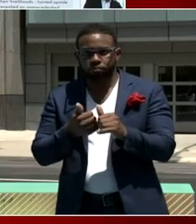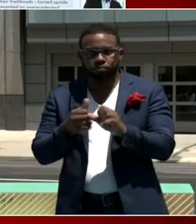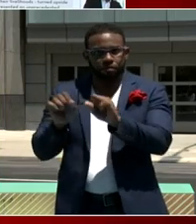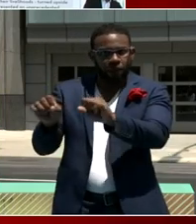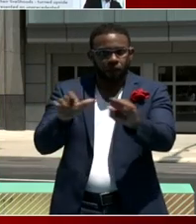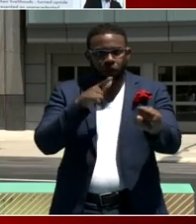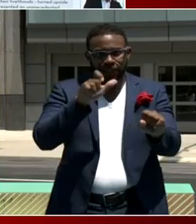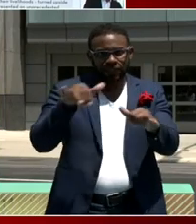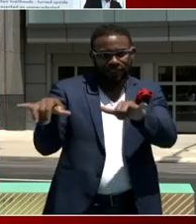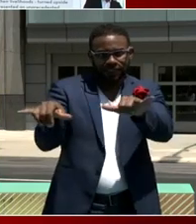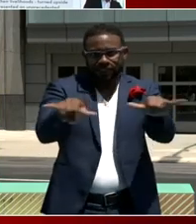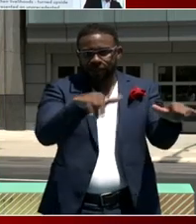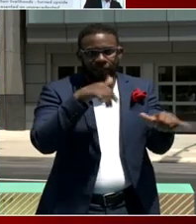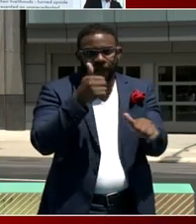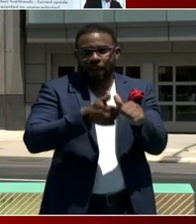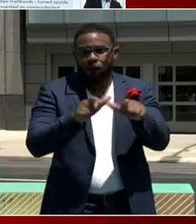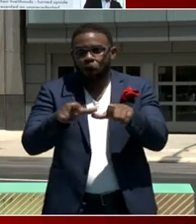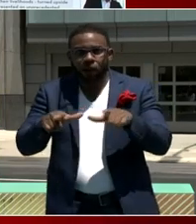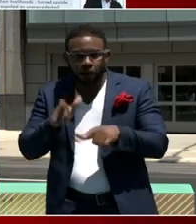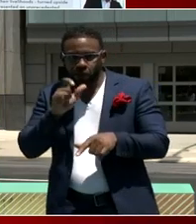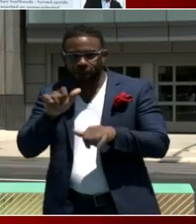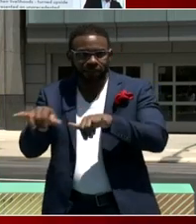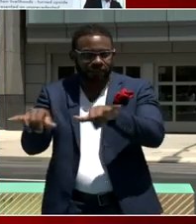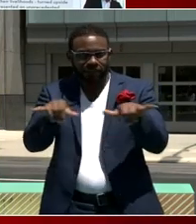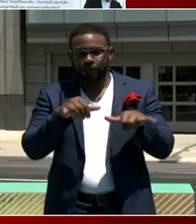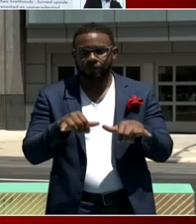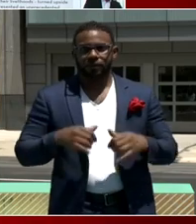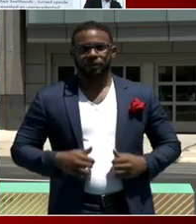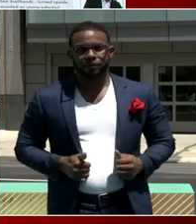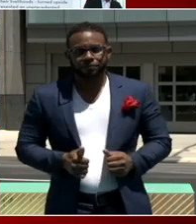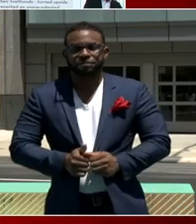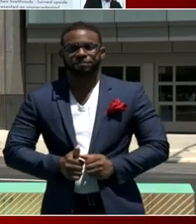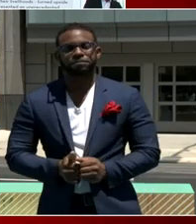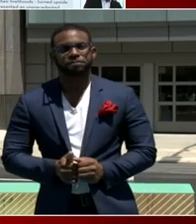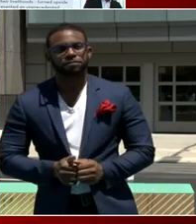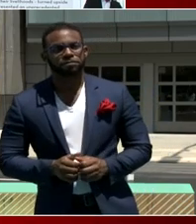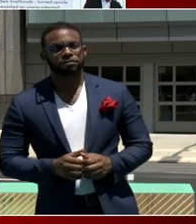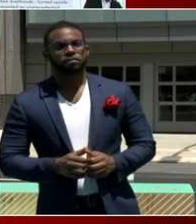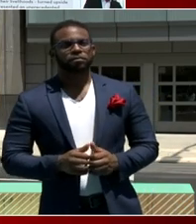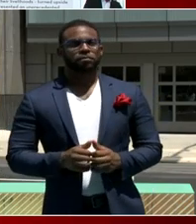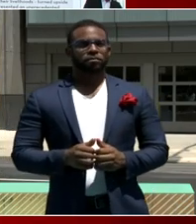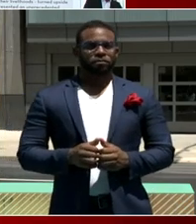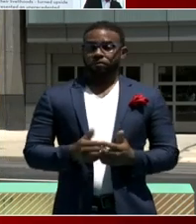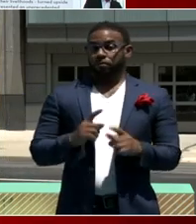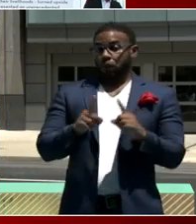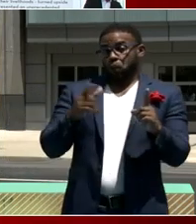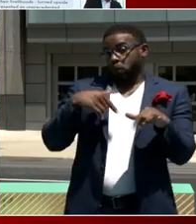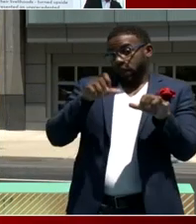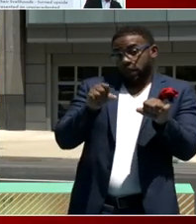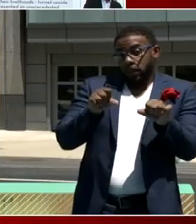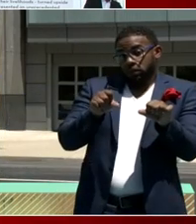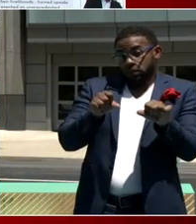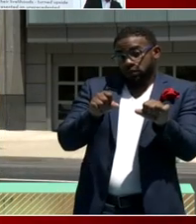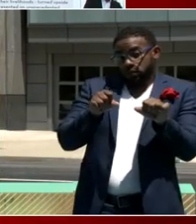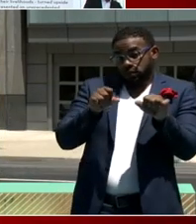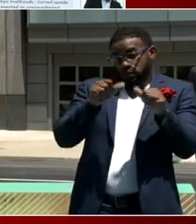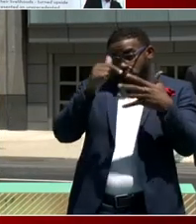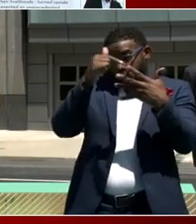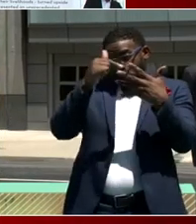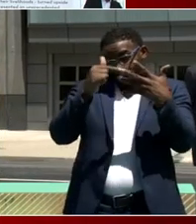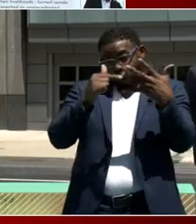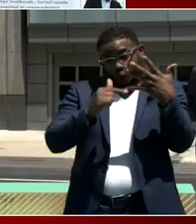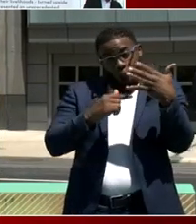to need the same things. Not every location will need the same things. But we can go down